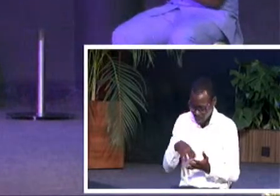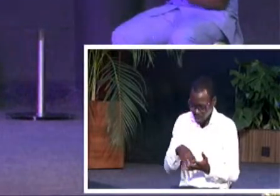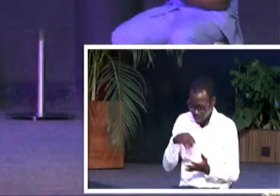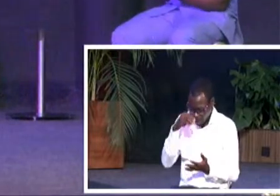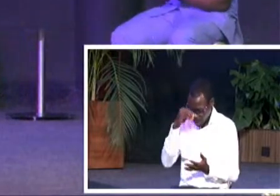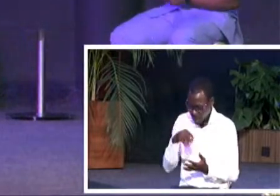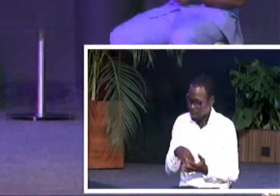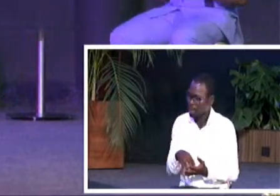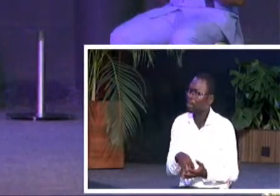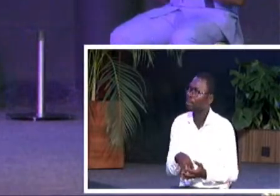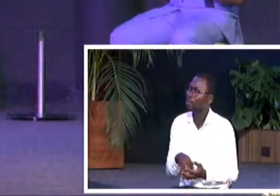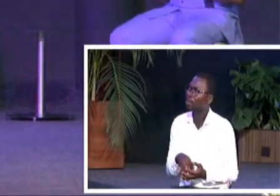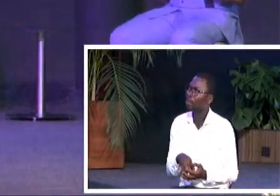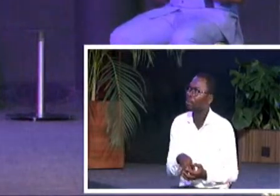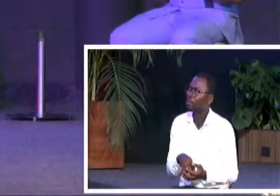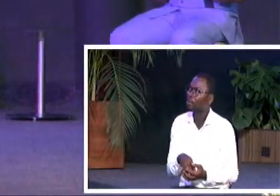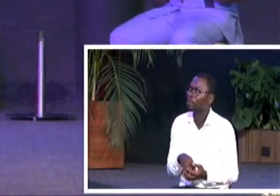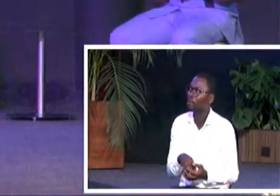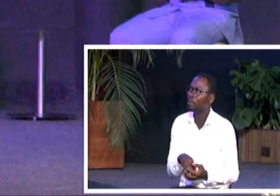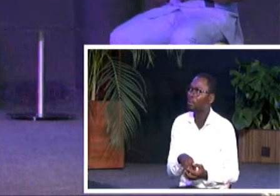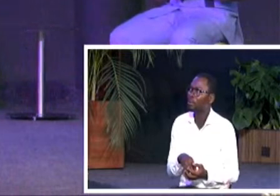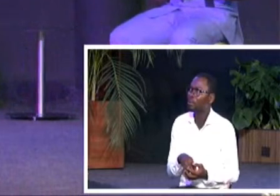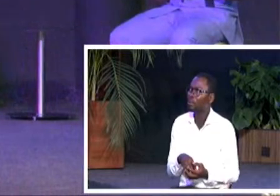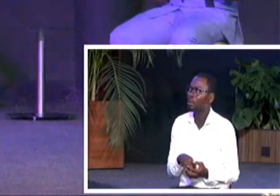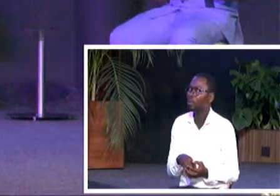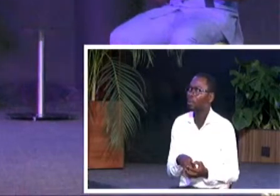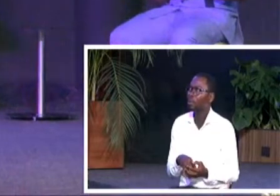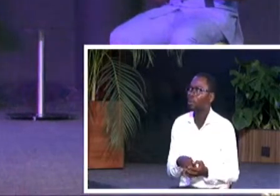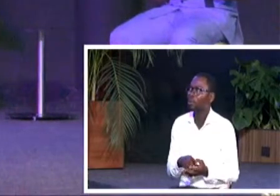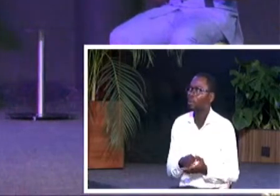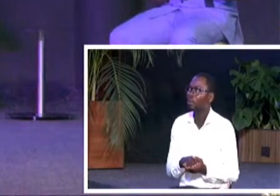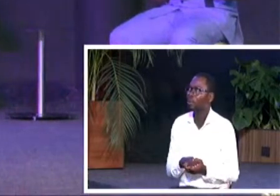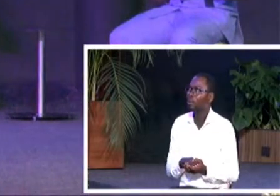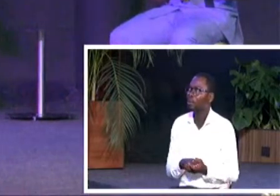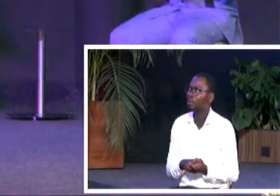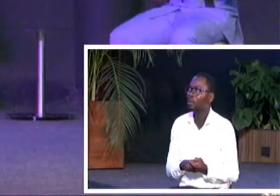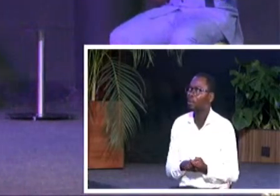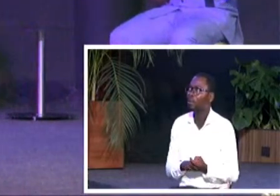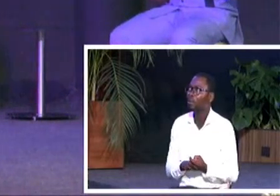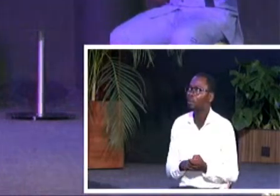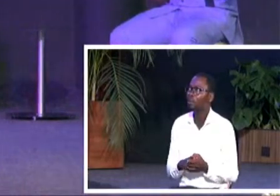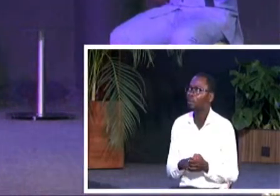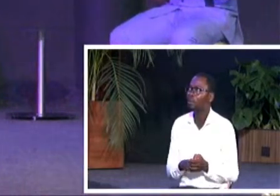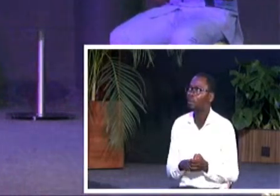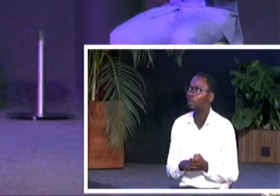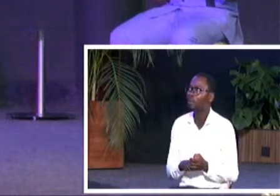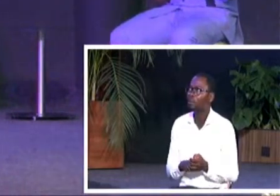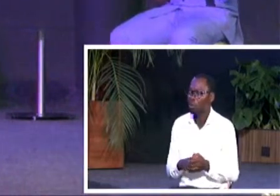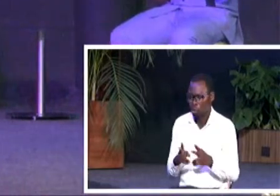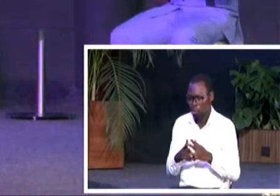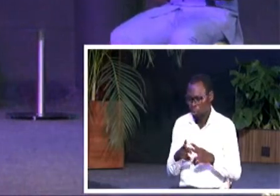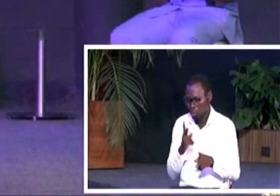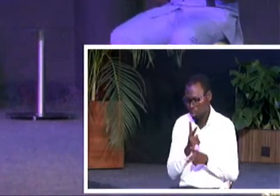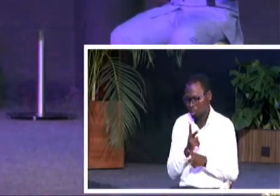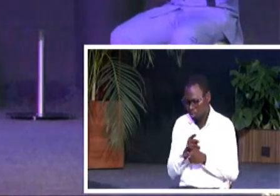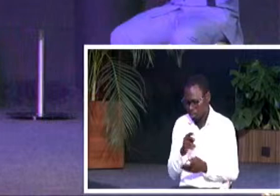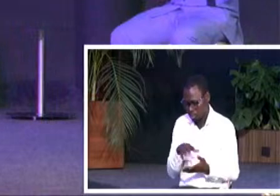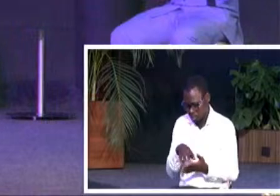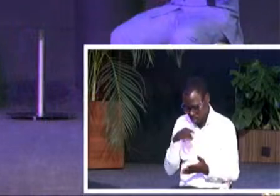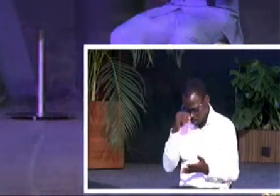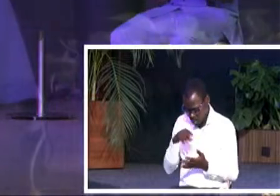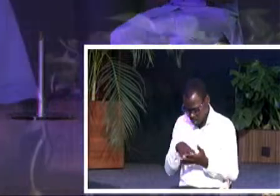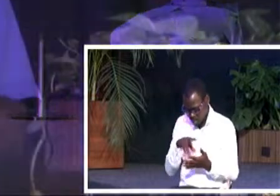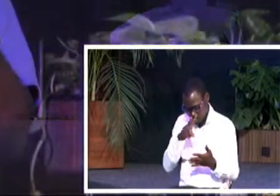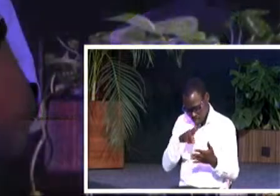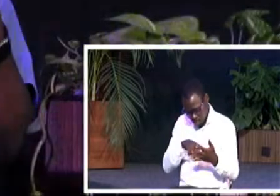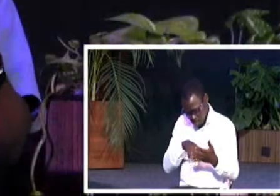always know more than you need, and you'll be needed more than you know. Right? So keep learning, read,